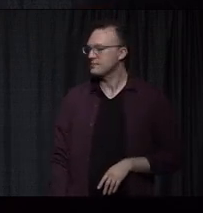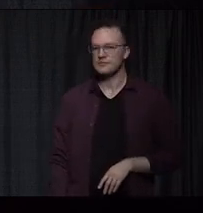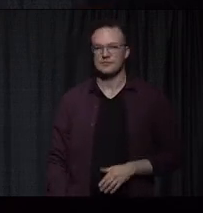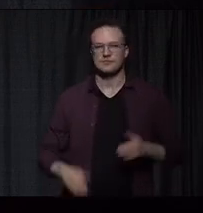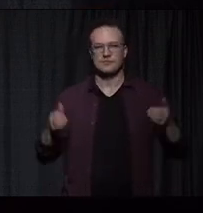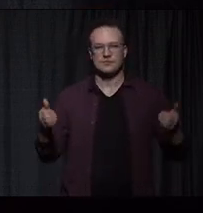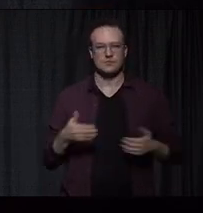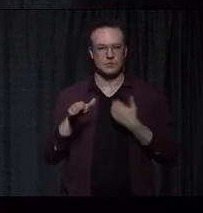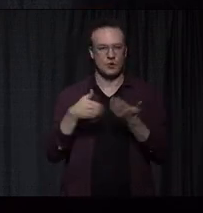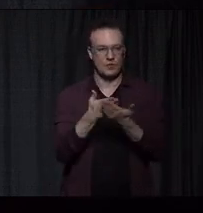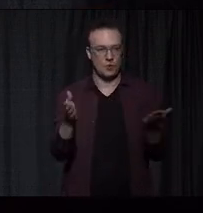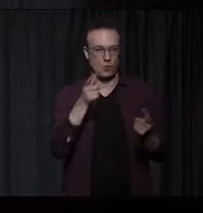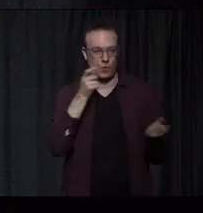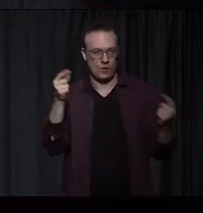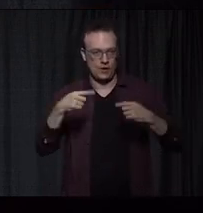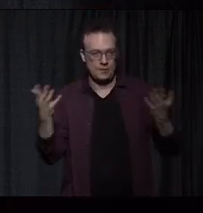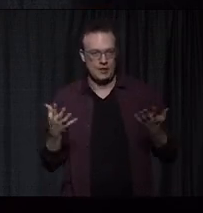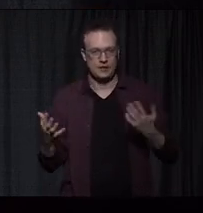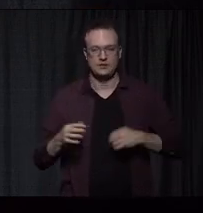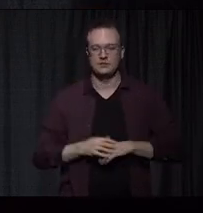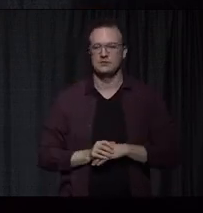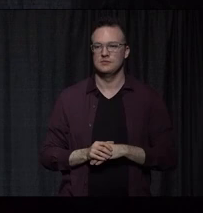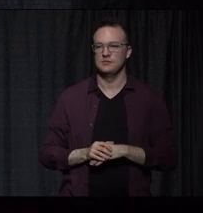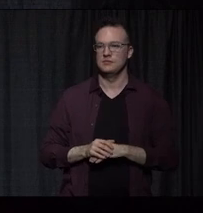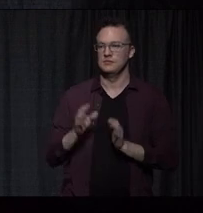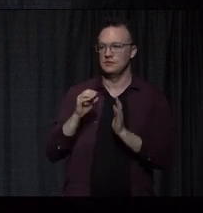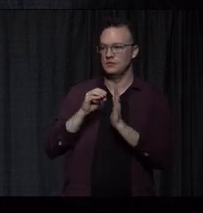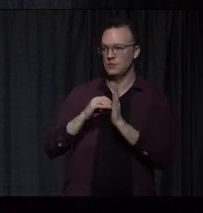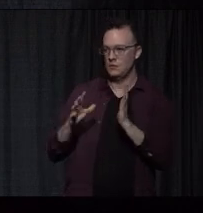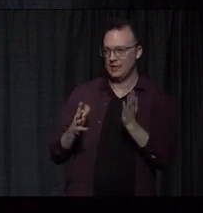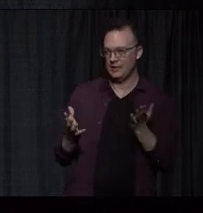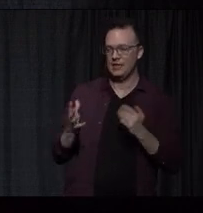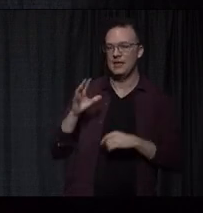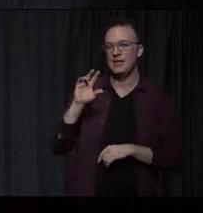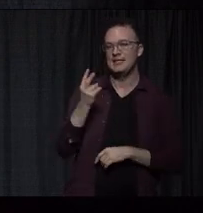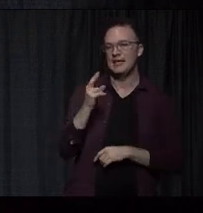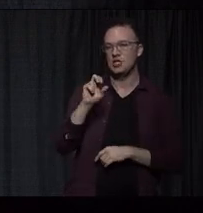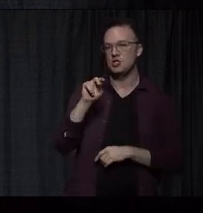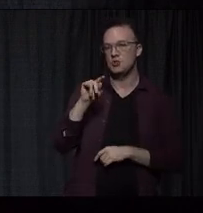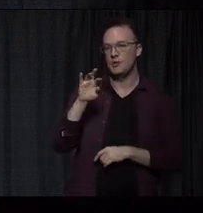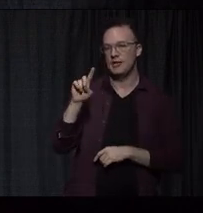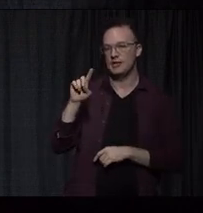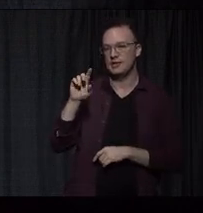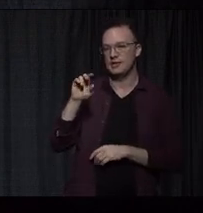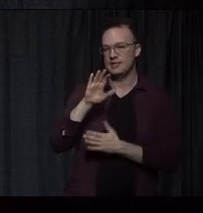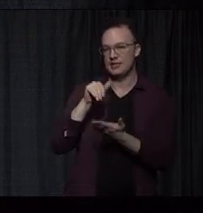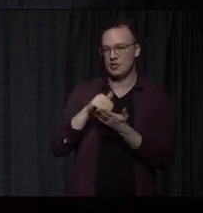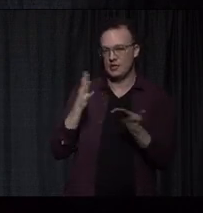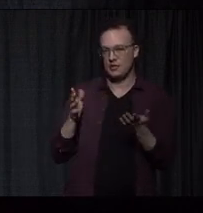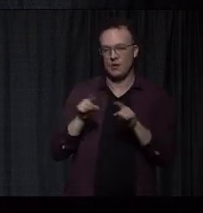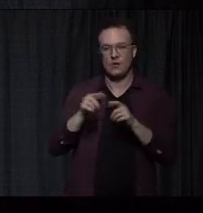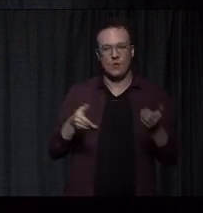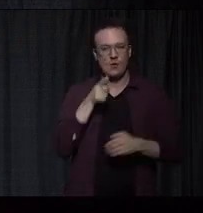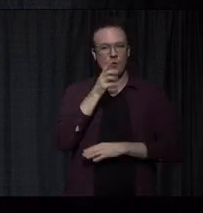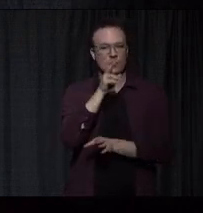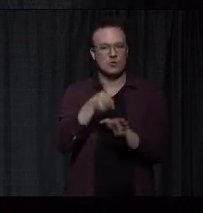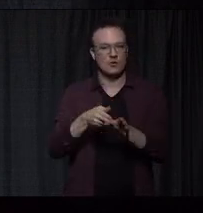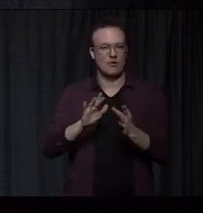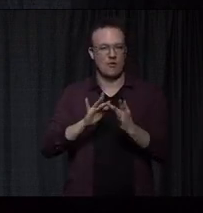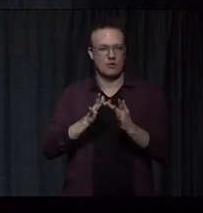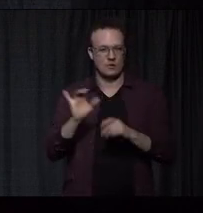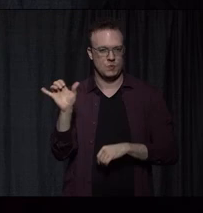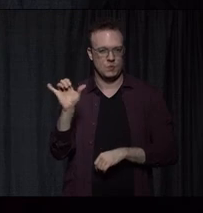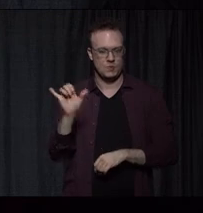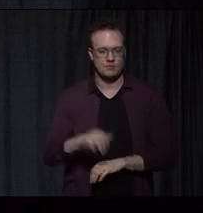welcome to everyone here in the second student centre here at York University's Keele campus, and also a big welcome to those of you who are joining on